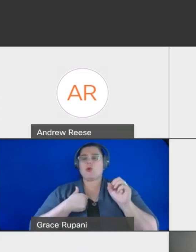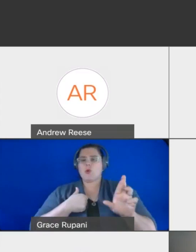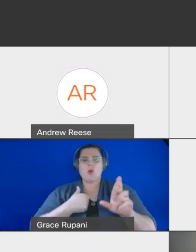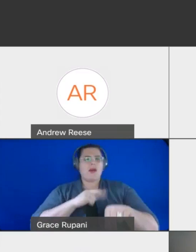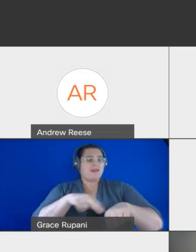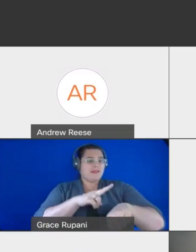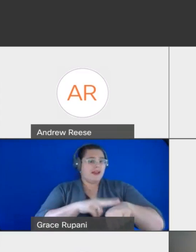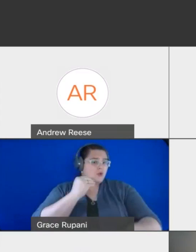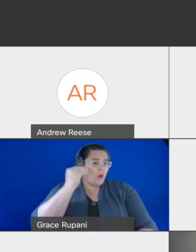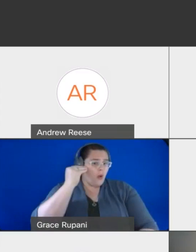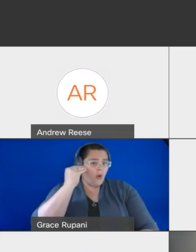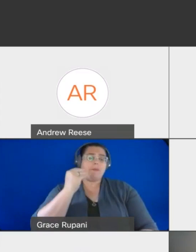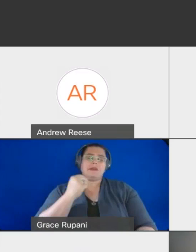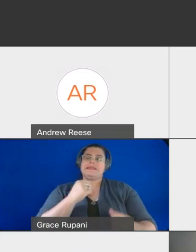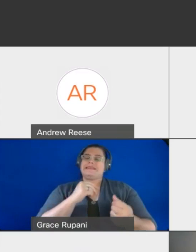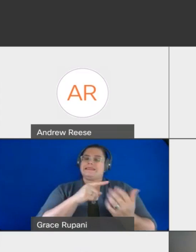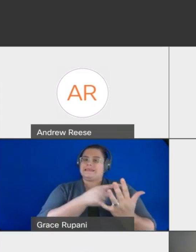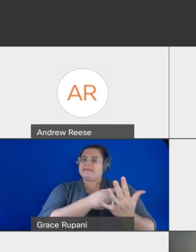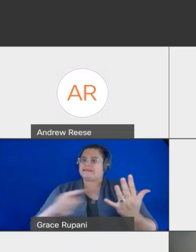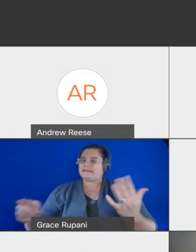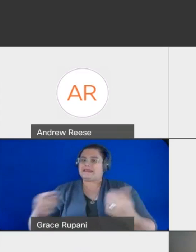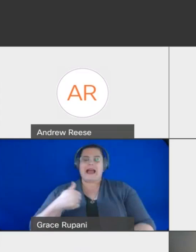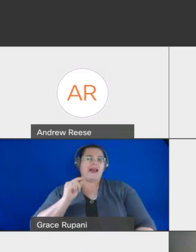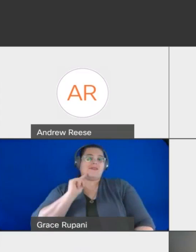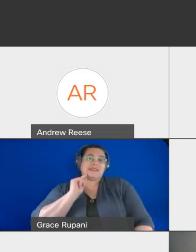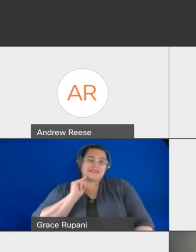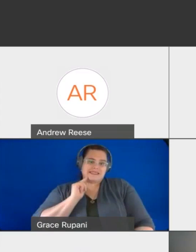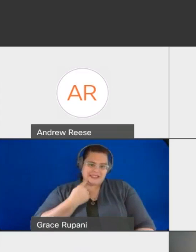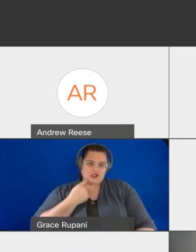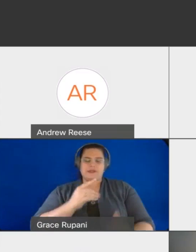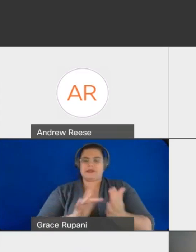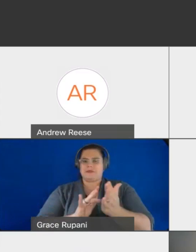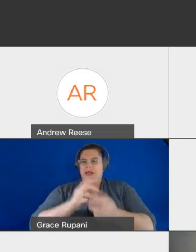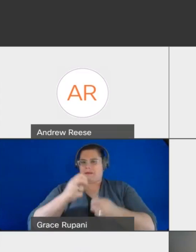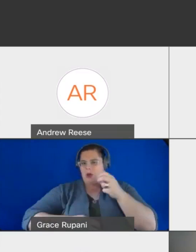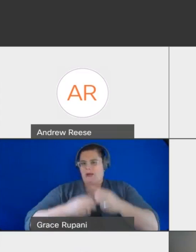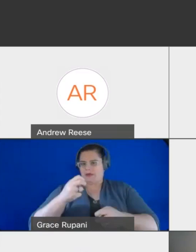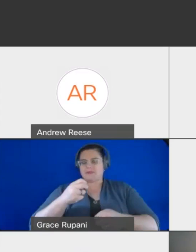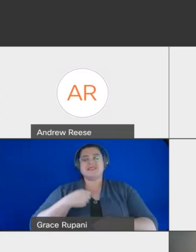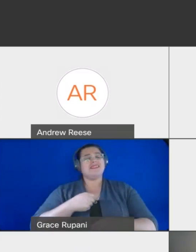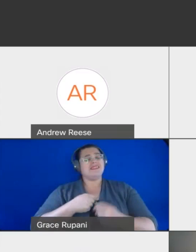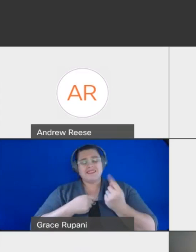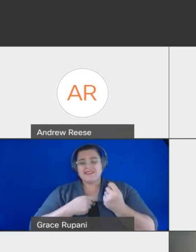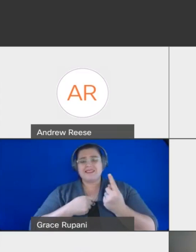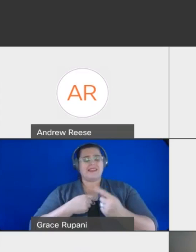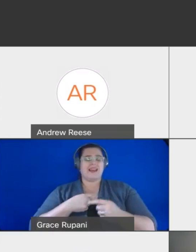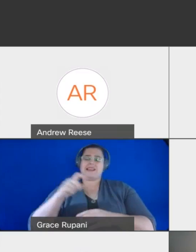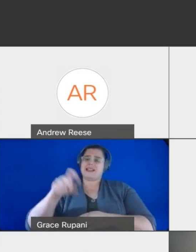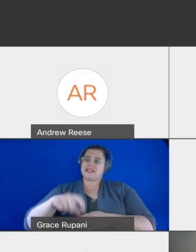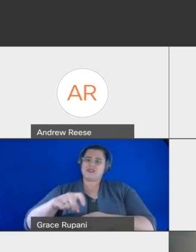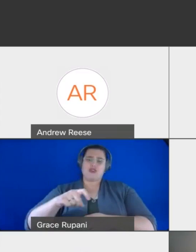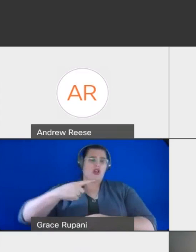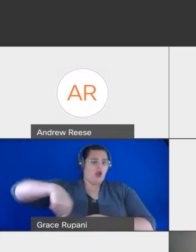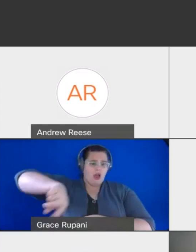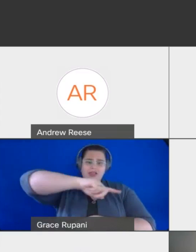with serious underlying conditions. It is essential that all of us are paying attention to the